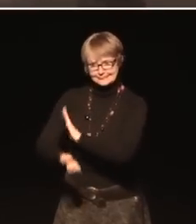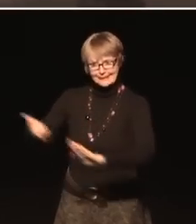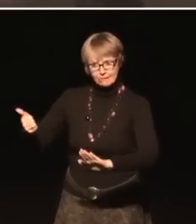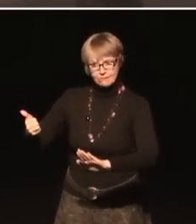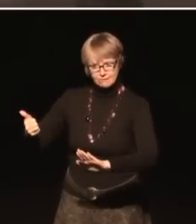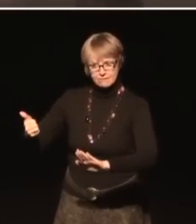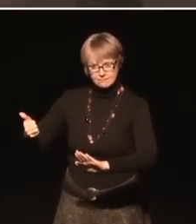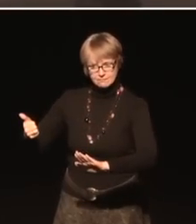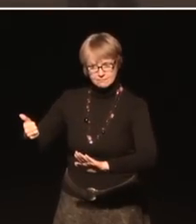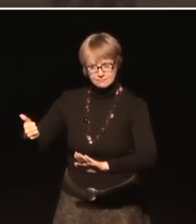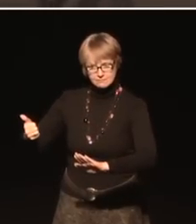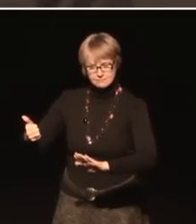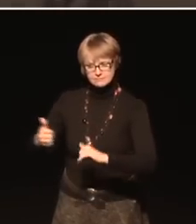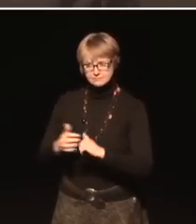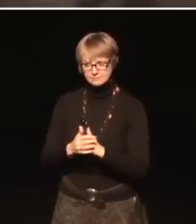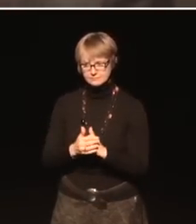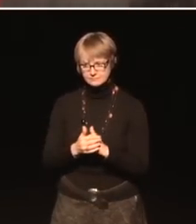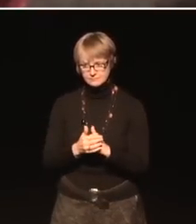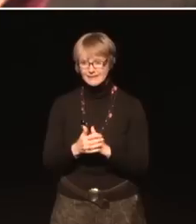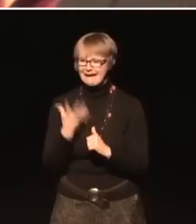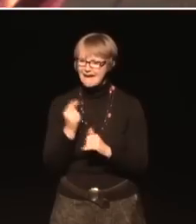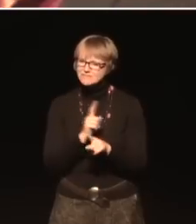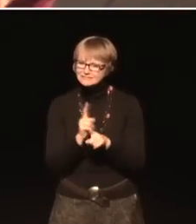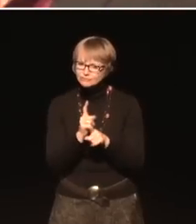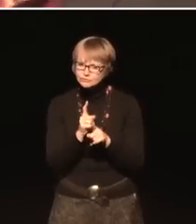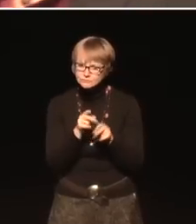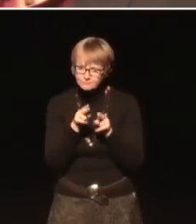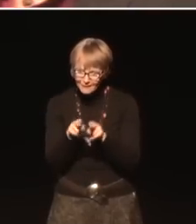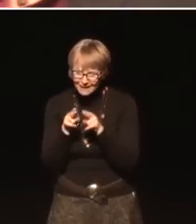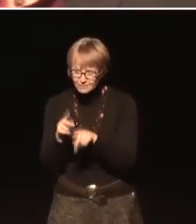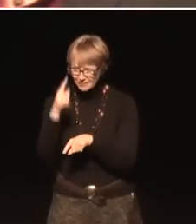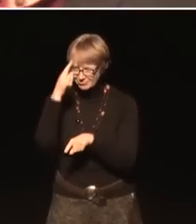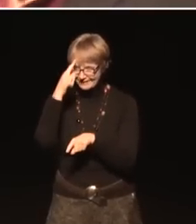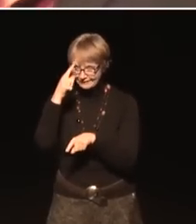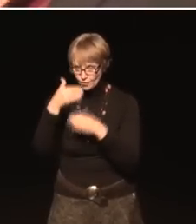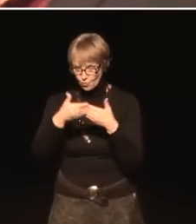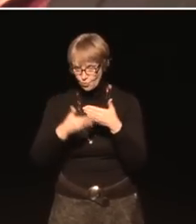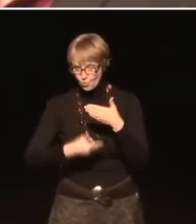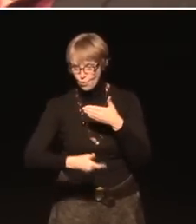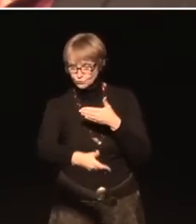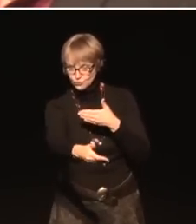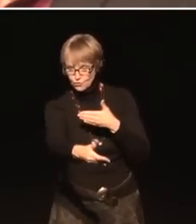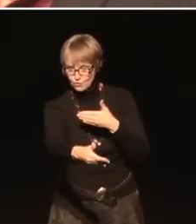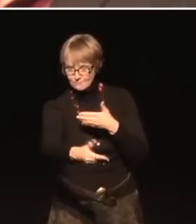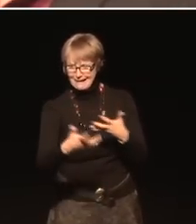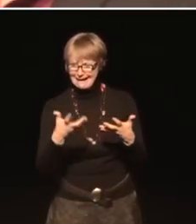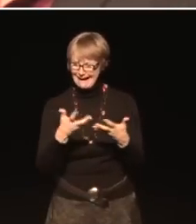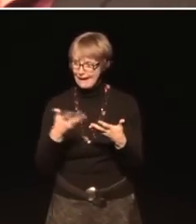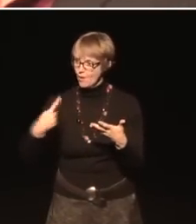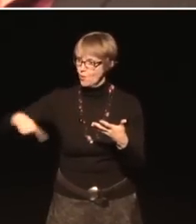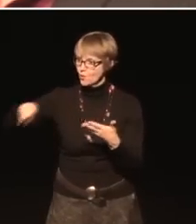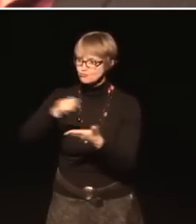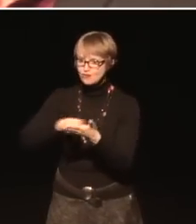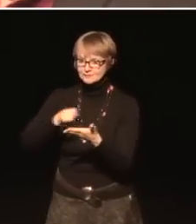There's several ways of going about it, but you've got to look at the long term of how are we going to get... How do we commission writers?